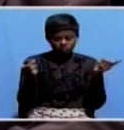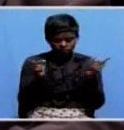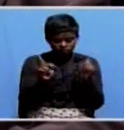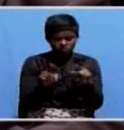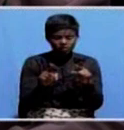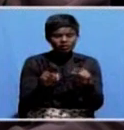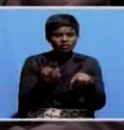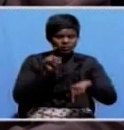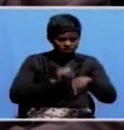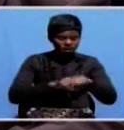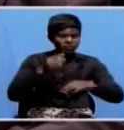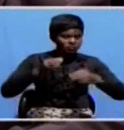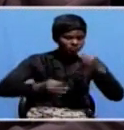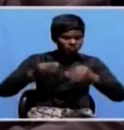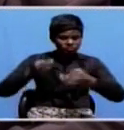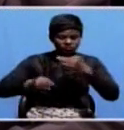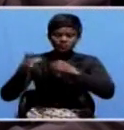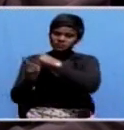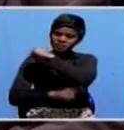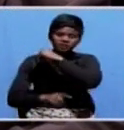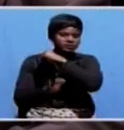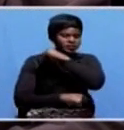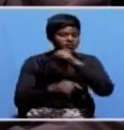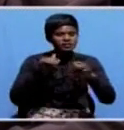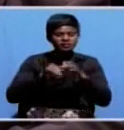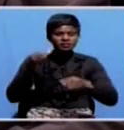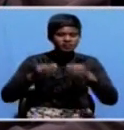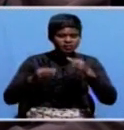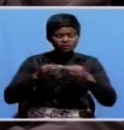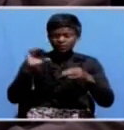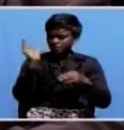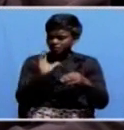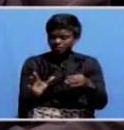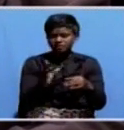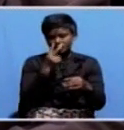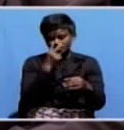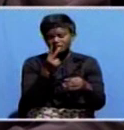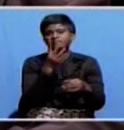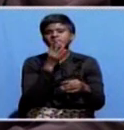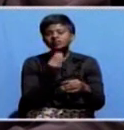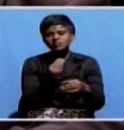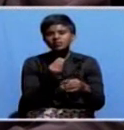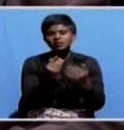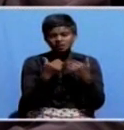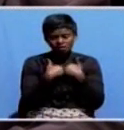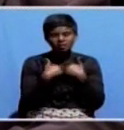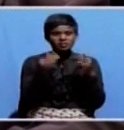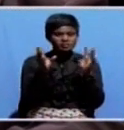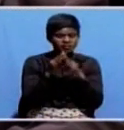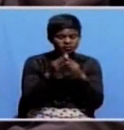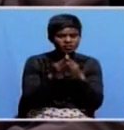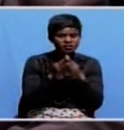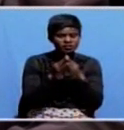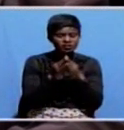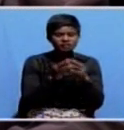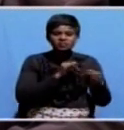under prosecution in courts, you never saw Chilumba hold a press conference to insult those